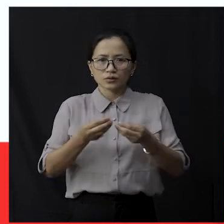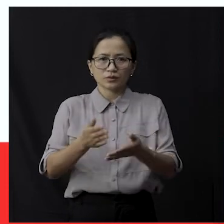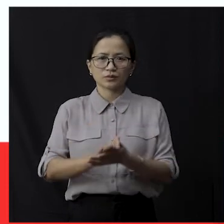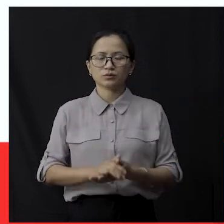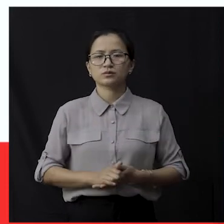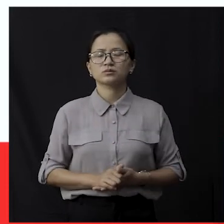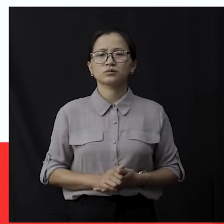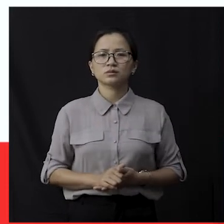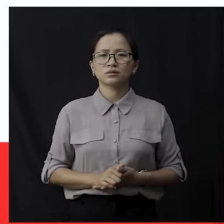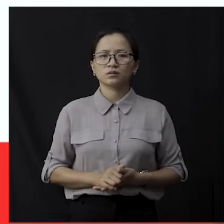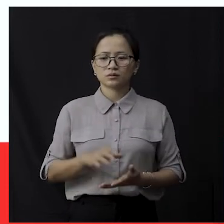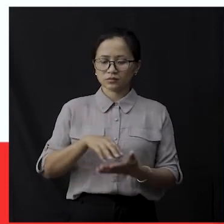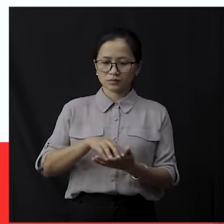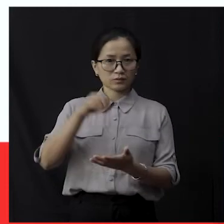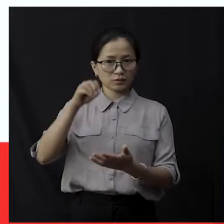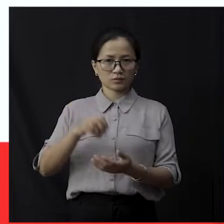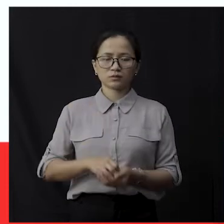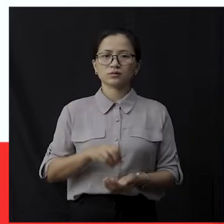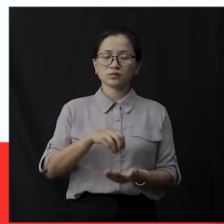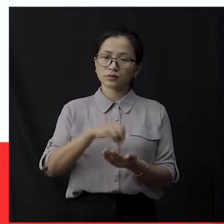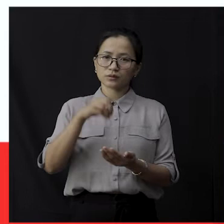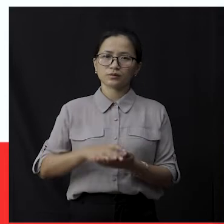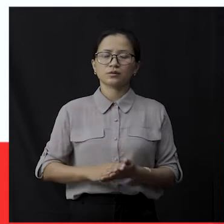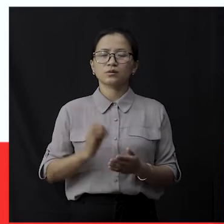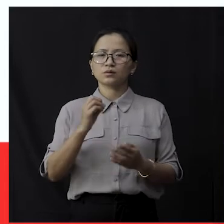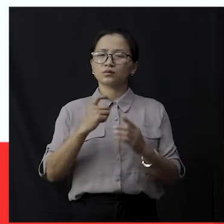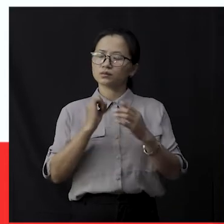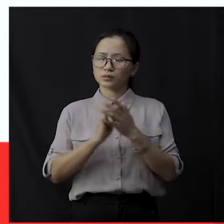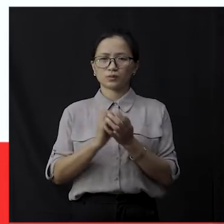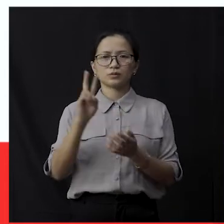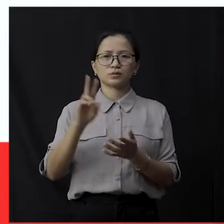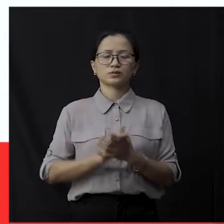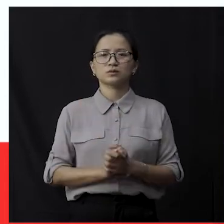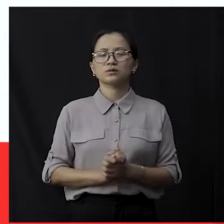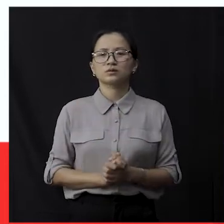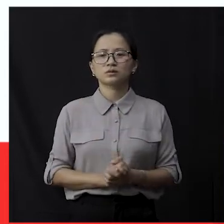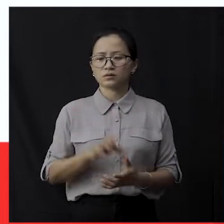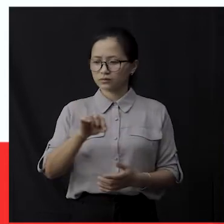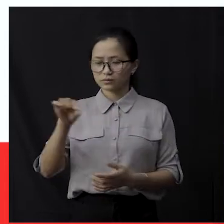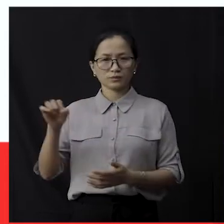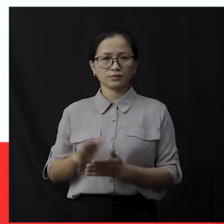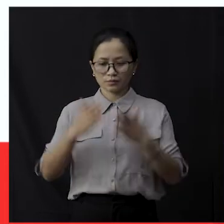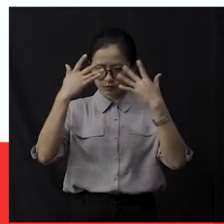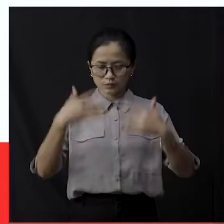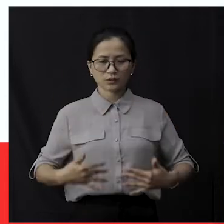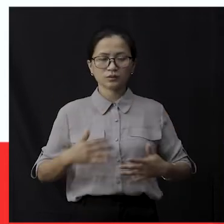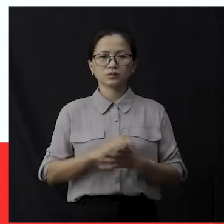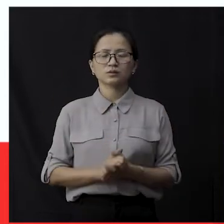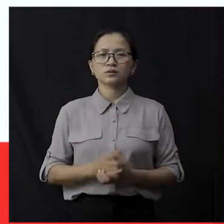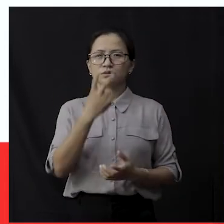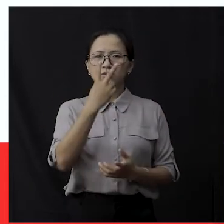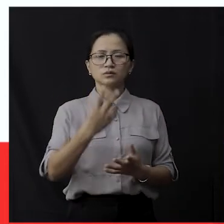They breathe out, they take out oxygen, which is taken by humans.